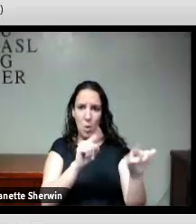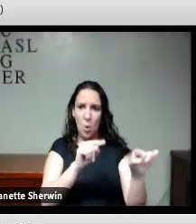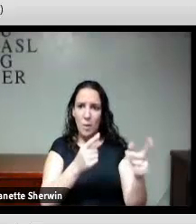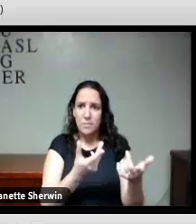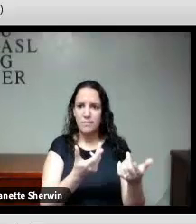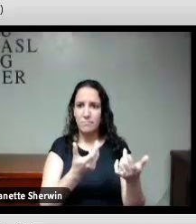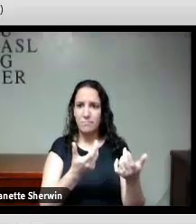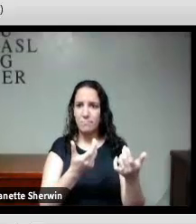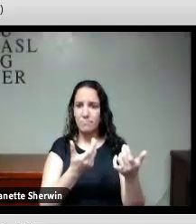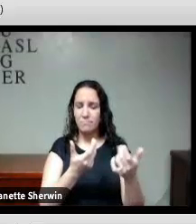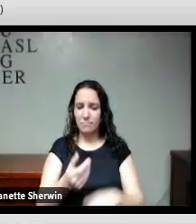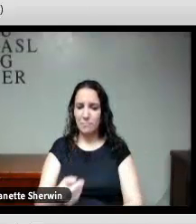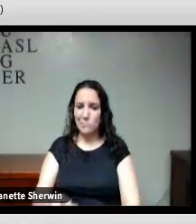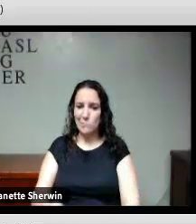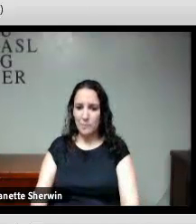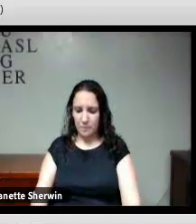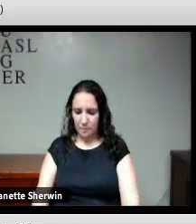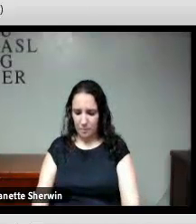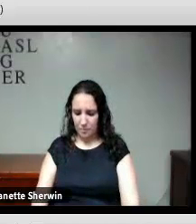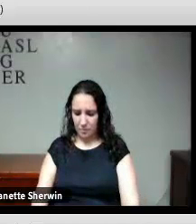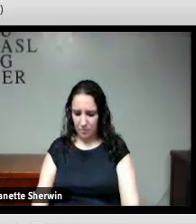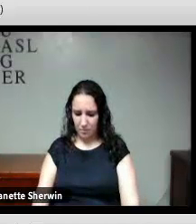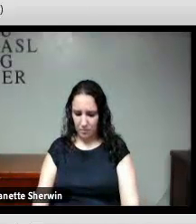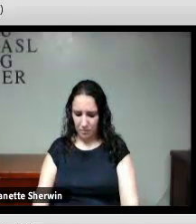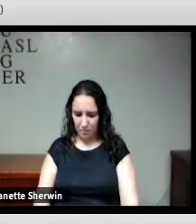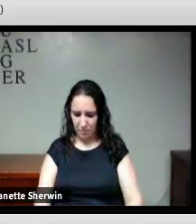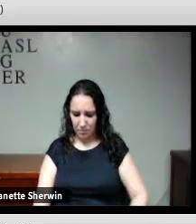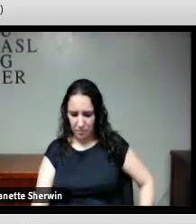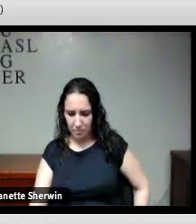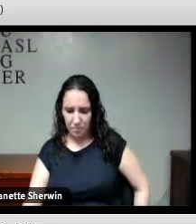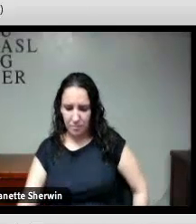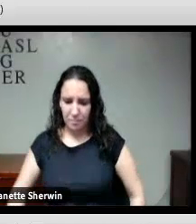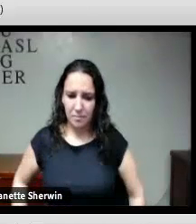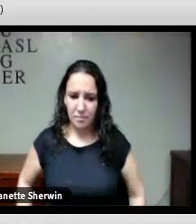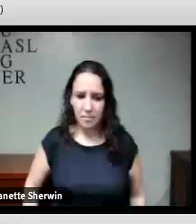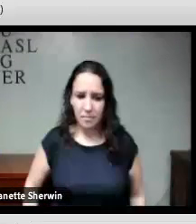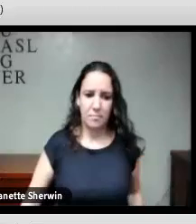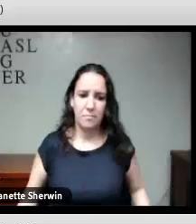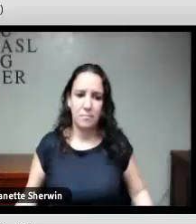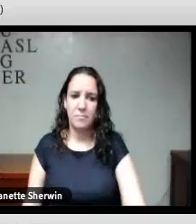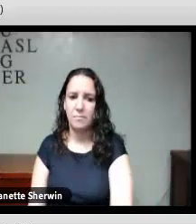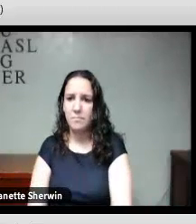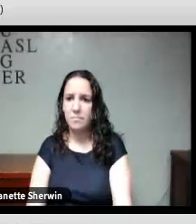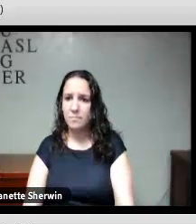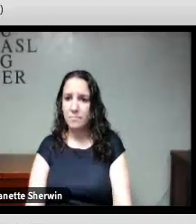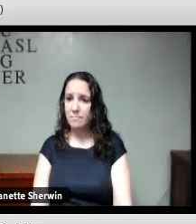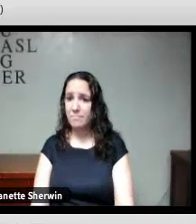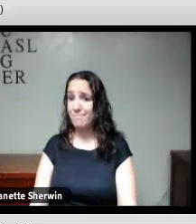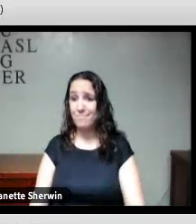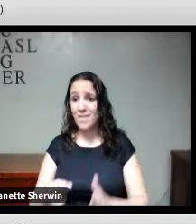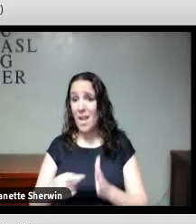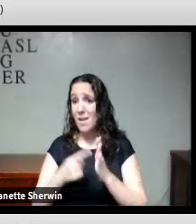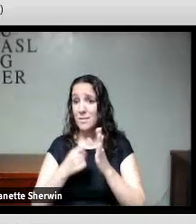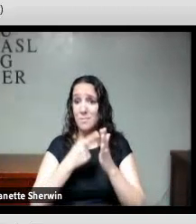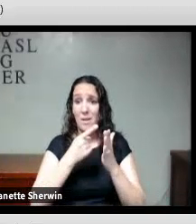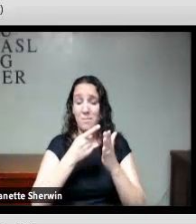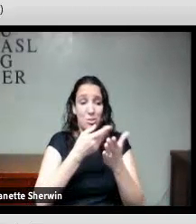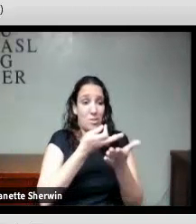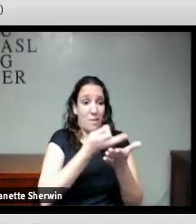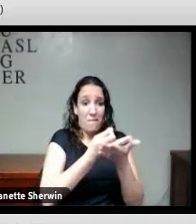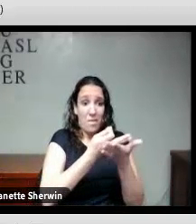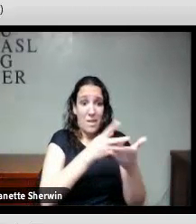just a matter of funding, and somebody made a horrible mistake and decided the library was the easy place to cut. But in other